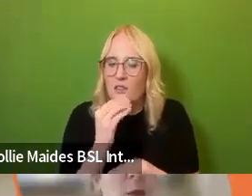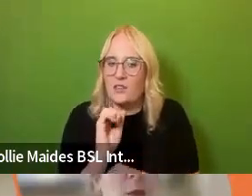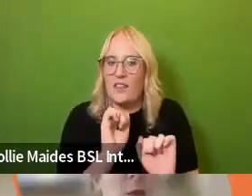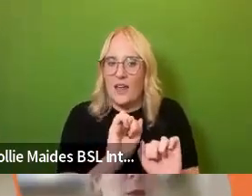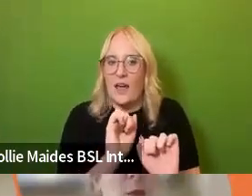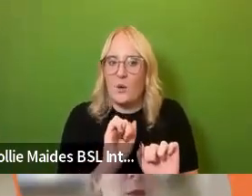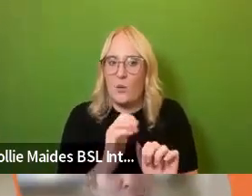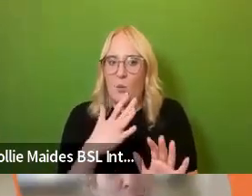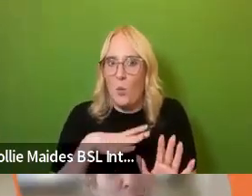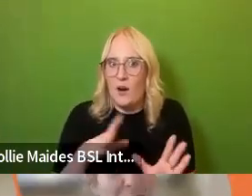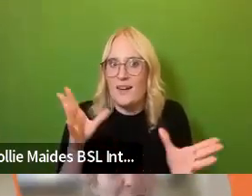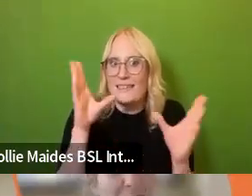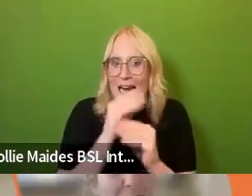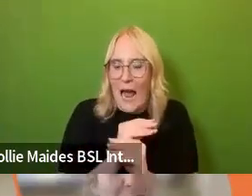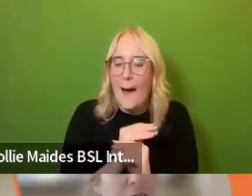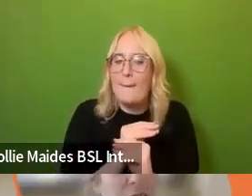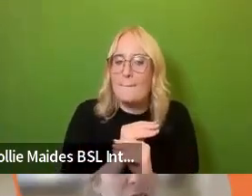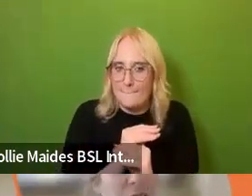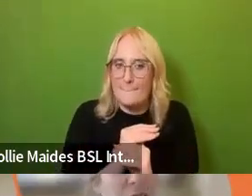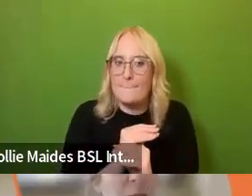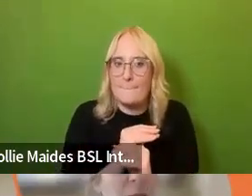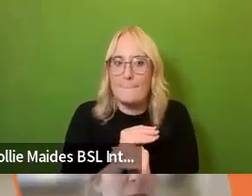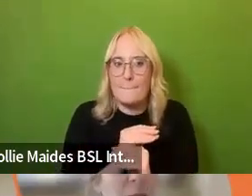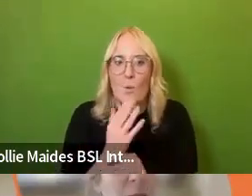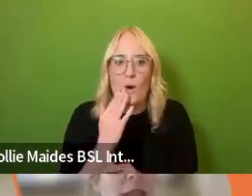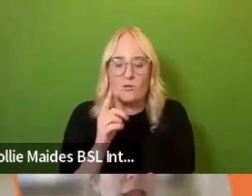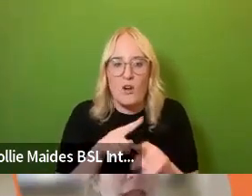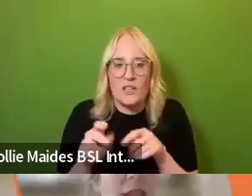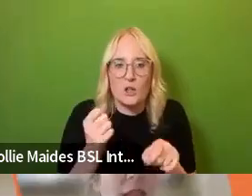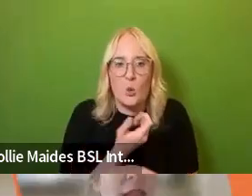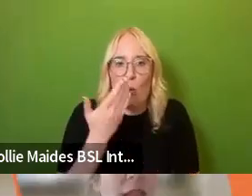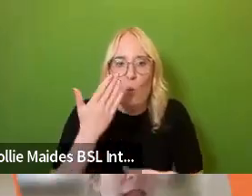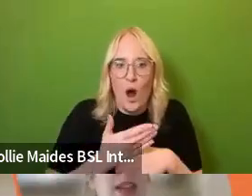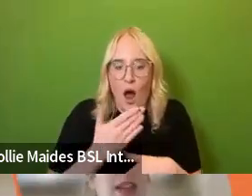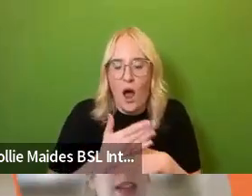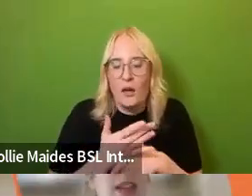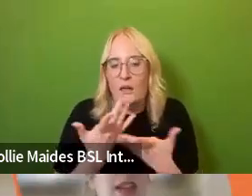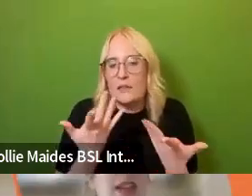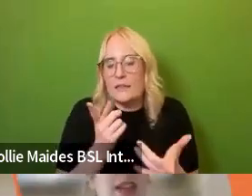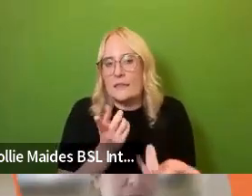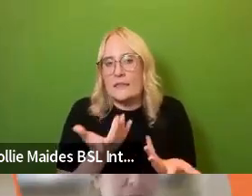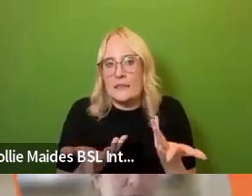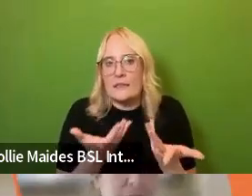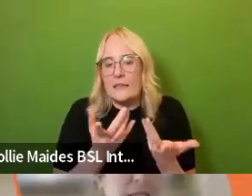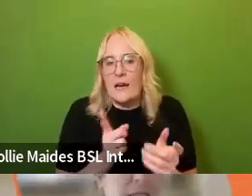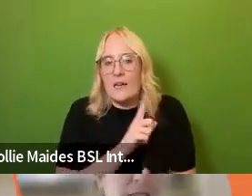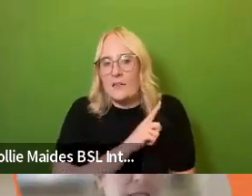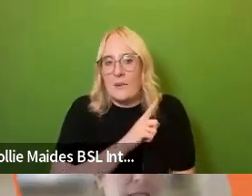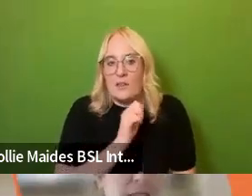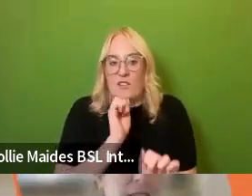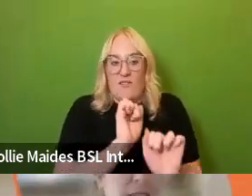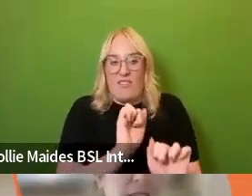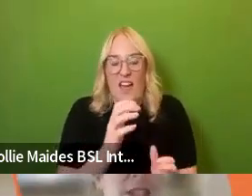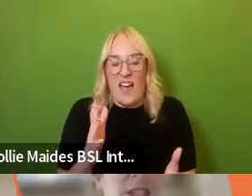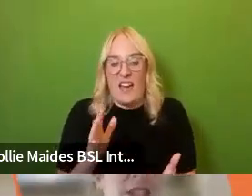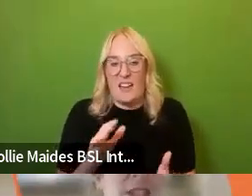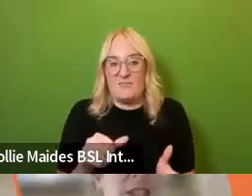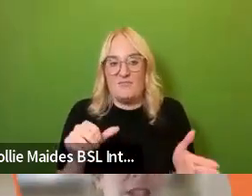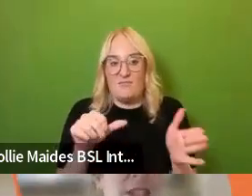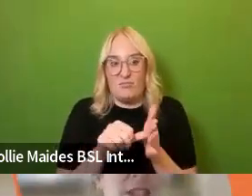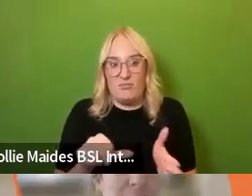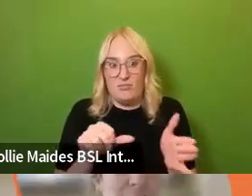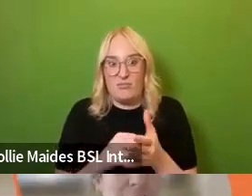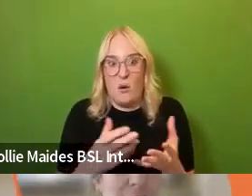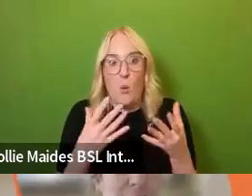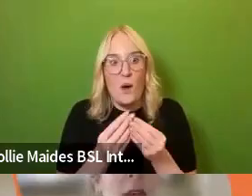wanting to have a nap, falling asleep whilst trying to do some work, and it's because of the difficulties around sleep and actually being able to